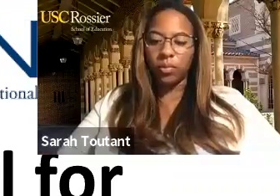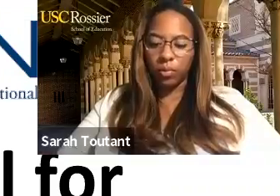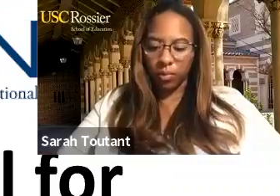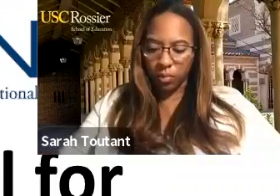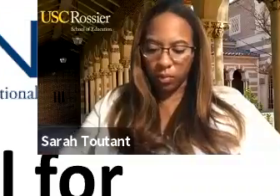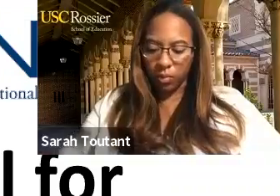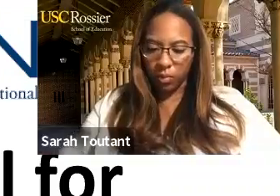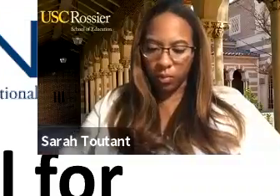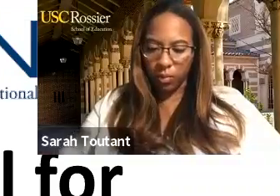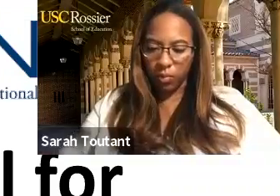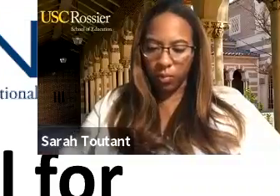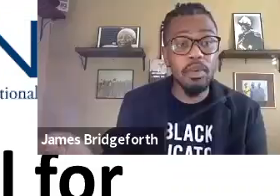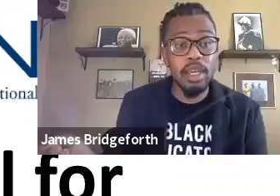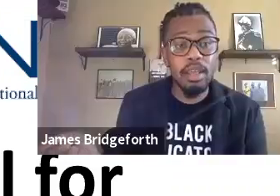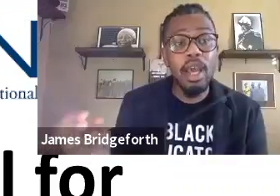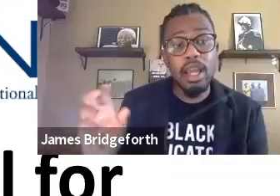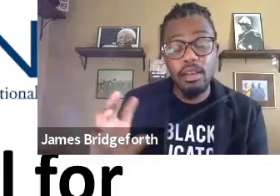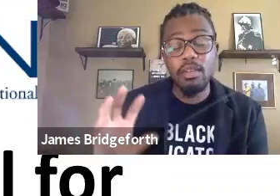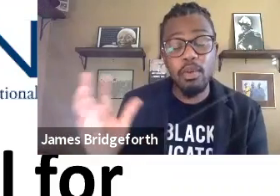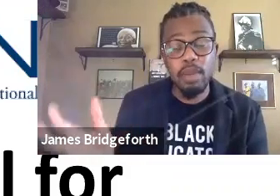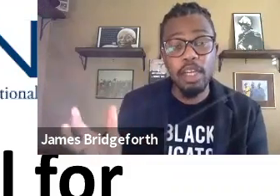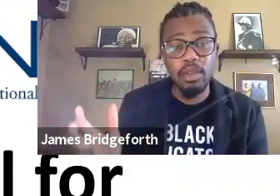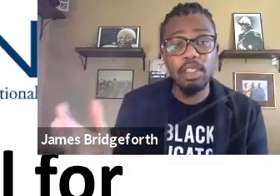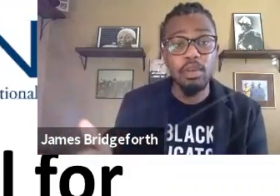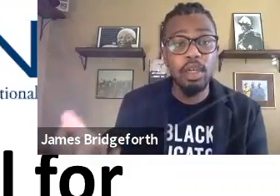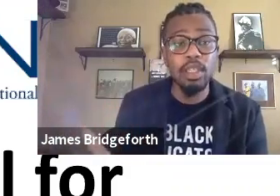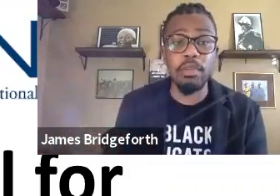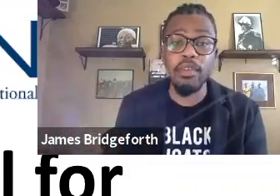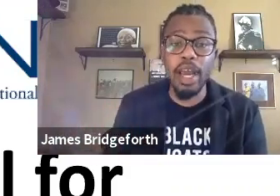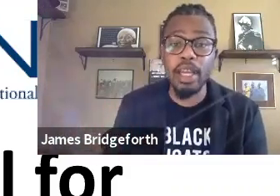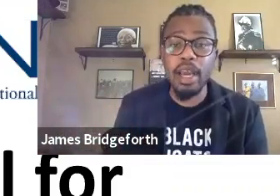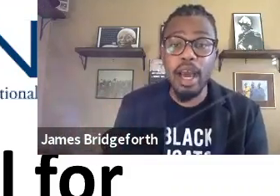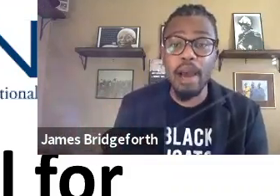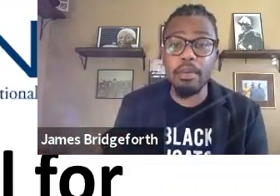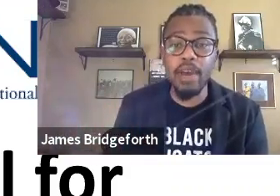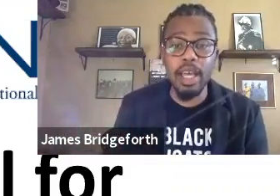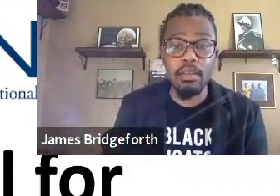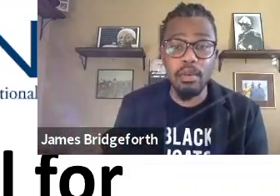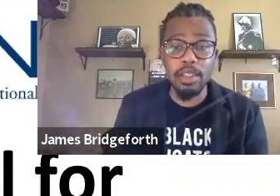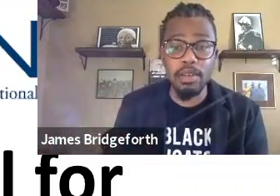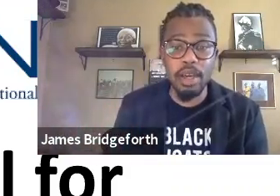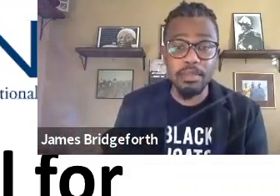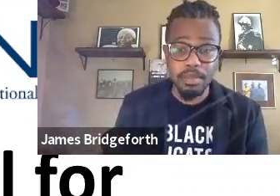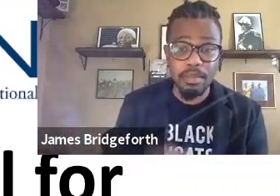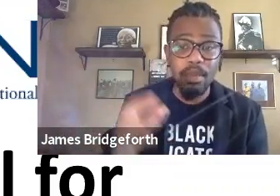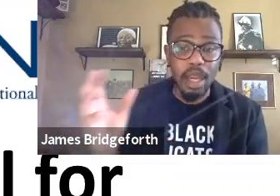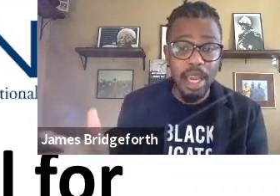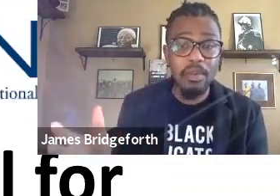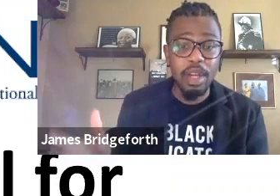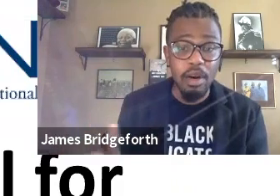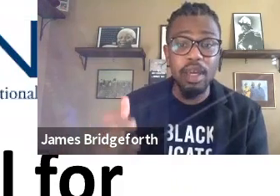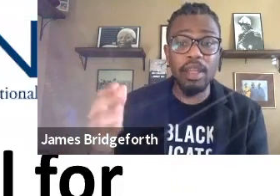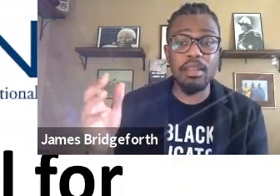do it. It means that maybe they just need support in different ways. And so it's important to make sure that you're working to provide that support to them.